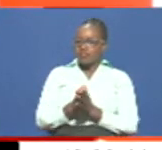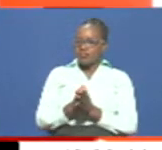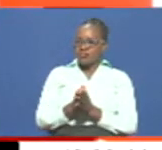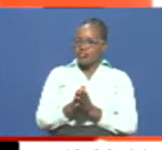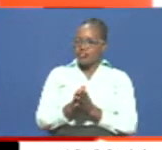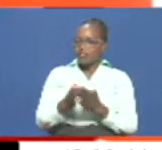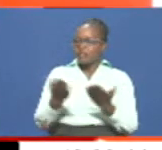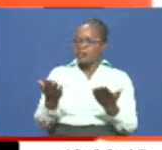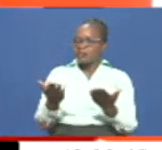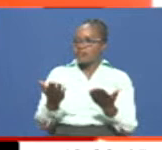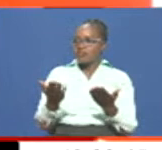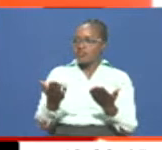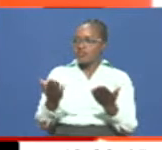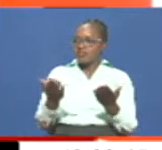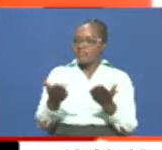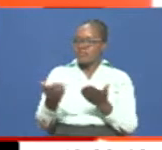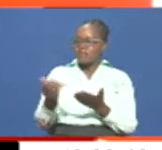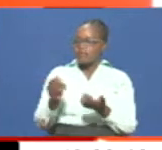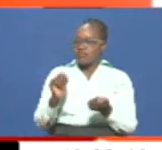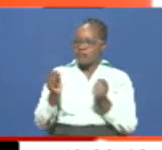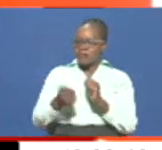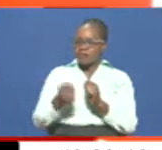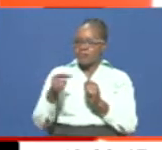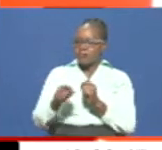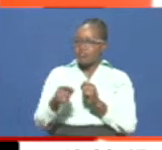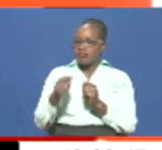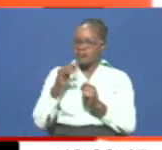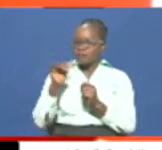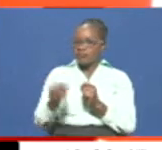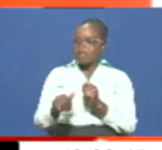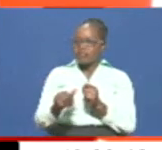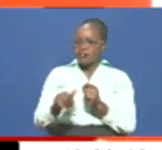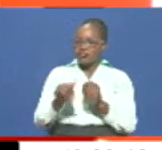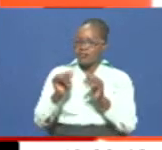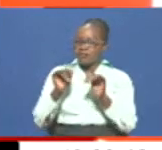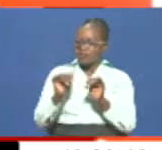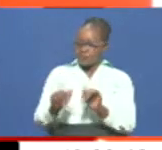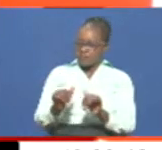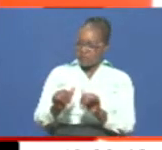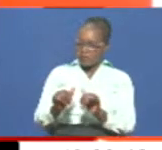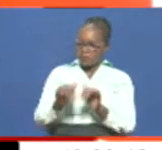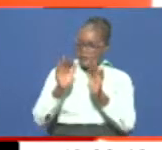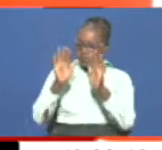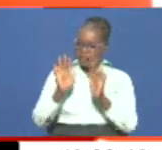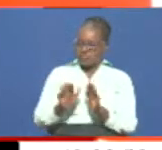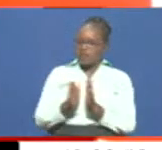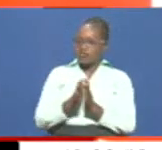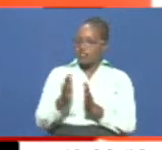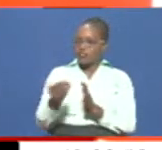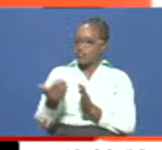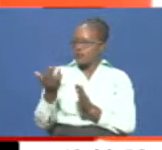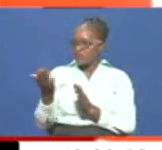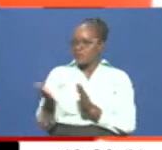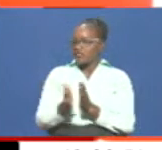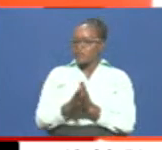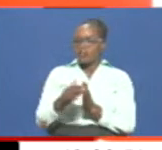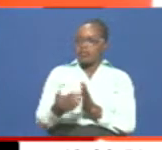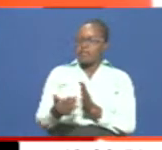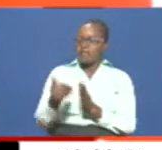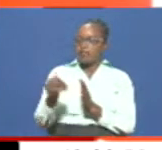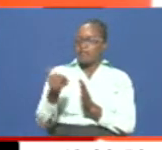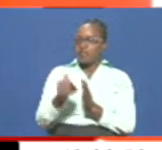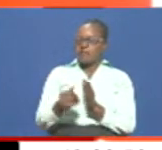do you repackage yourself, you know, such that you remain relevant for those who survived and those who are actually at the verge of closing? How do you now get a